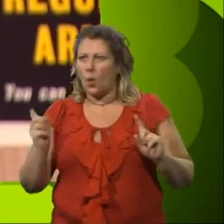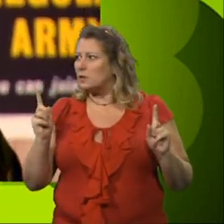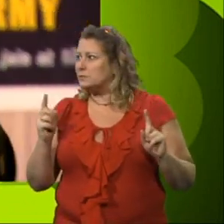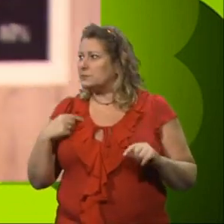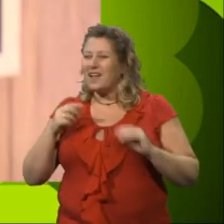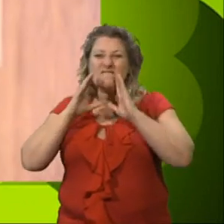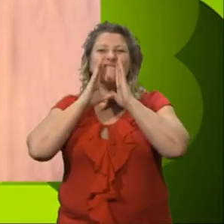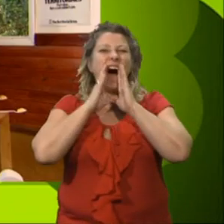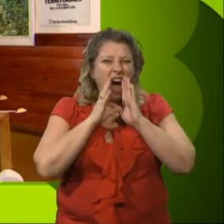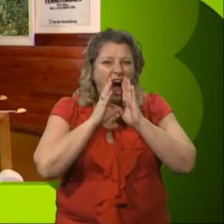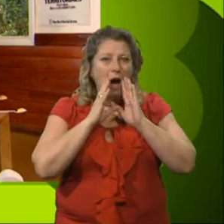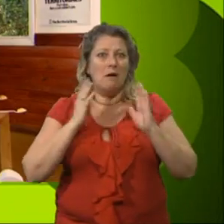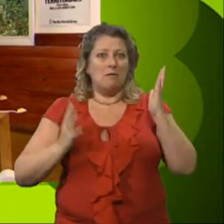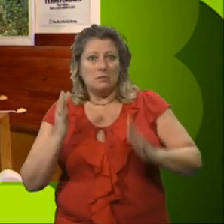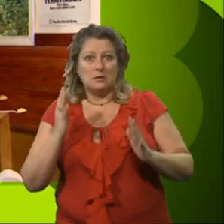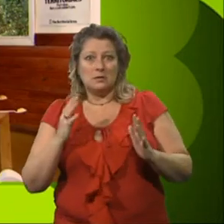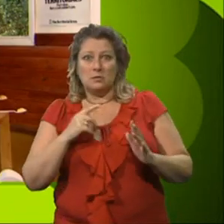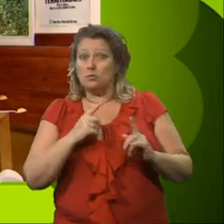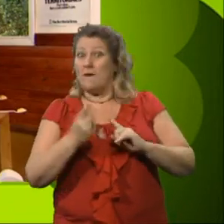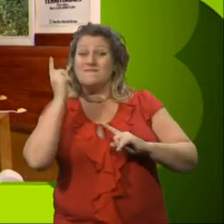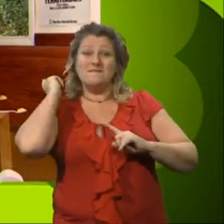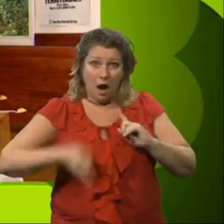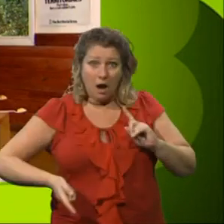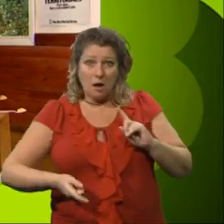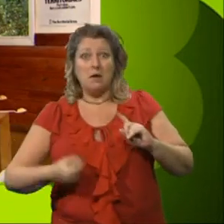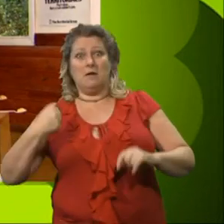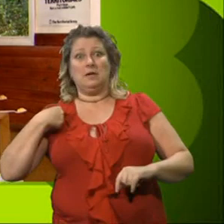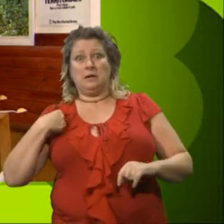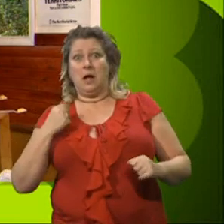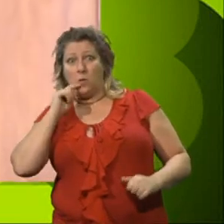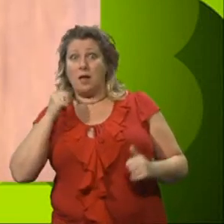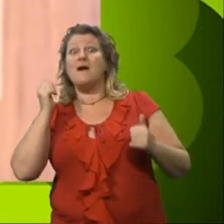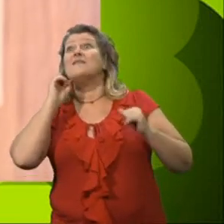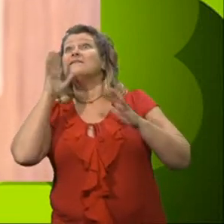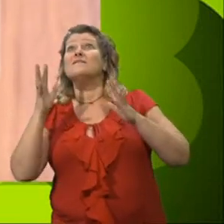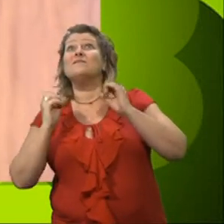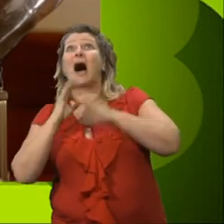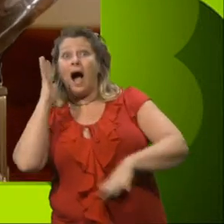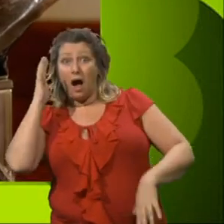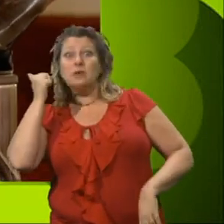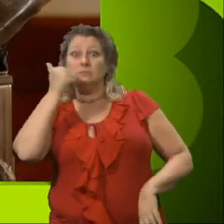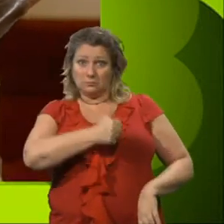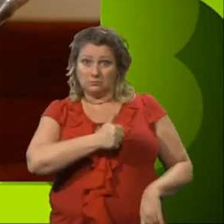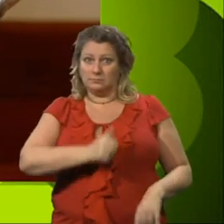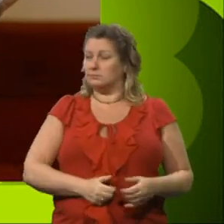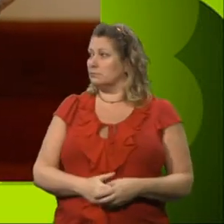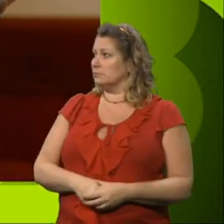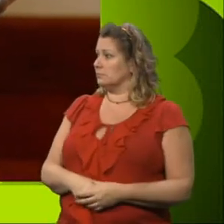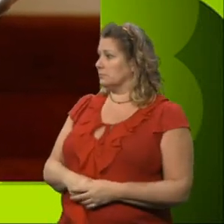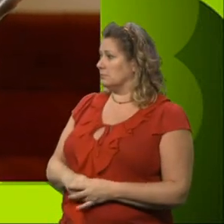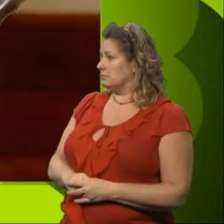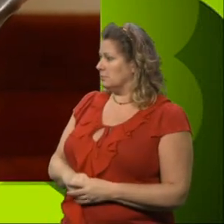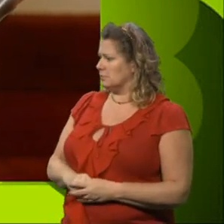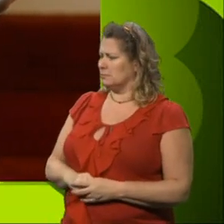I'll shout fire. So don't you fire until you hear me shout fire. Is that clear? Yeah.